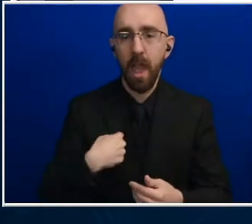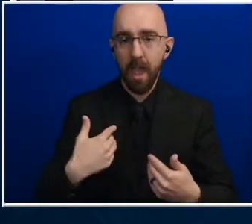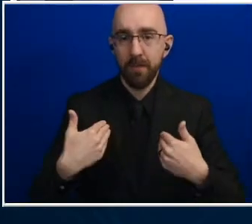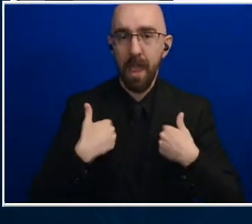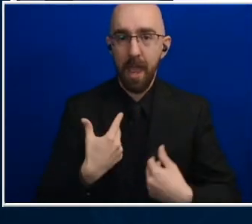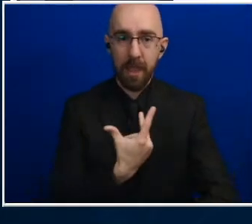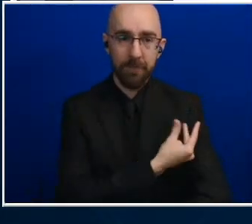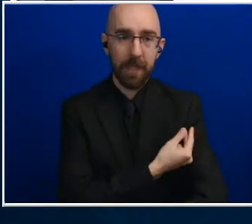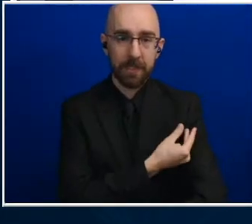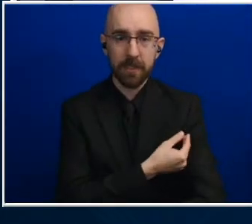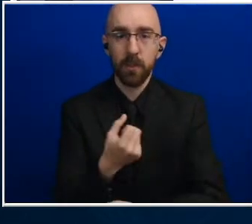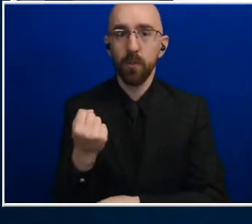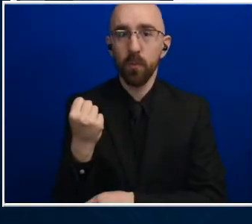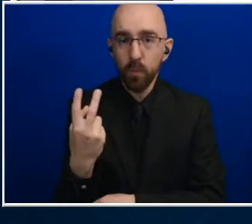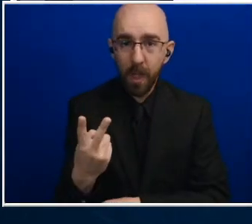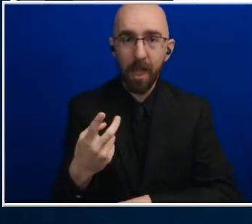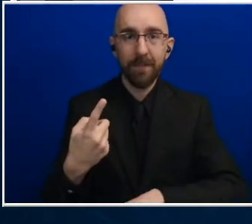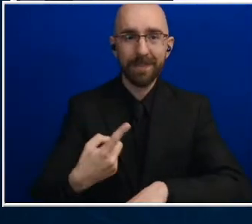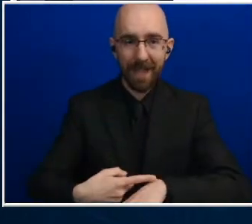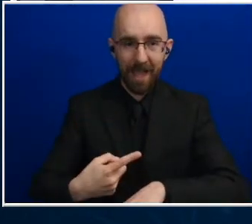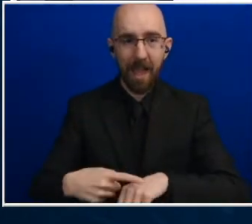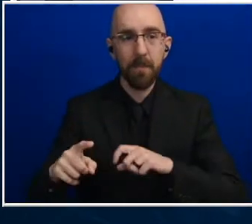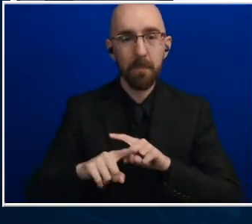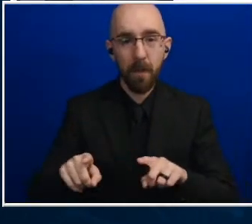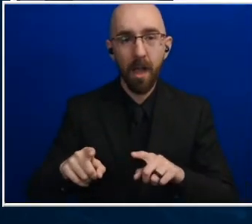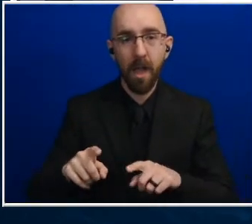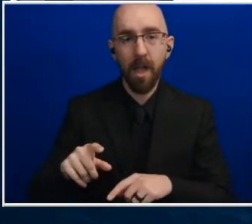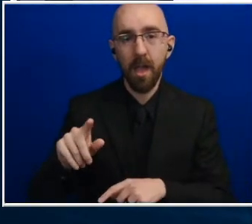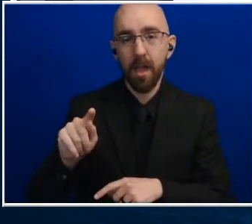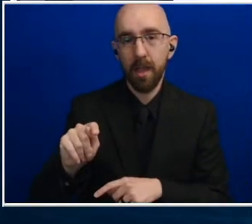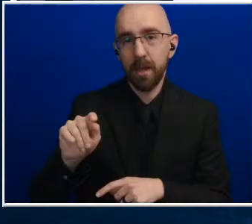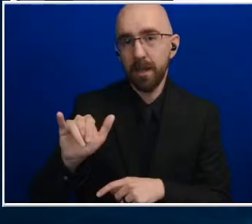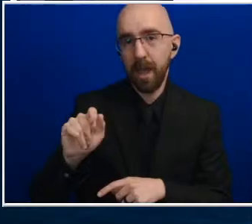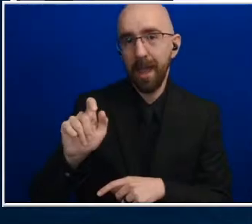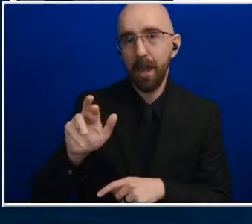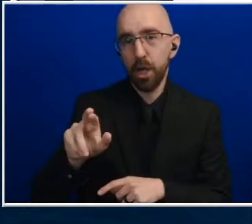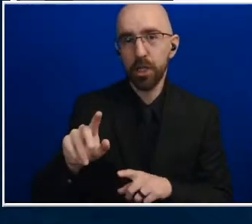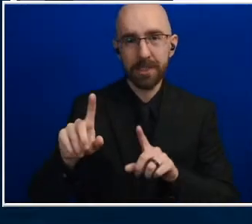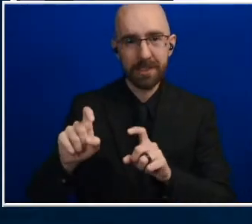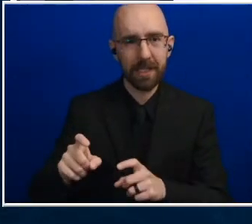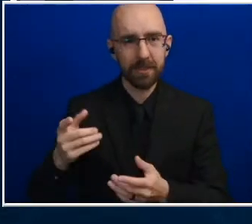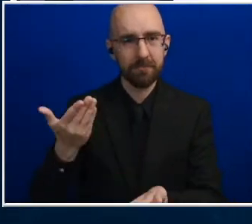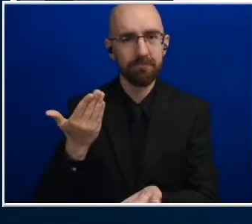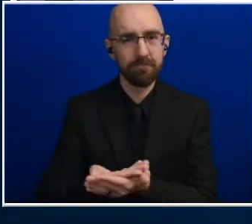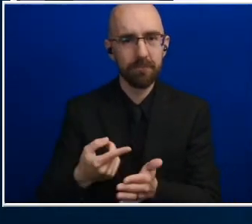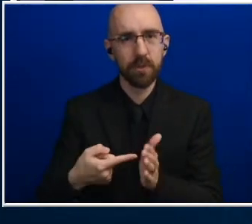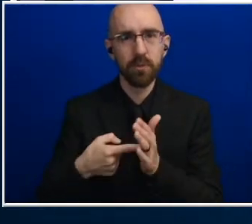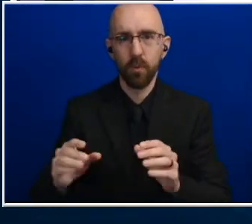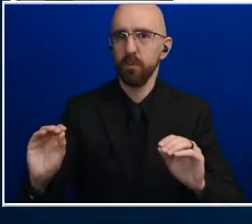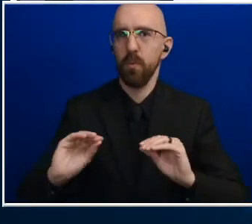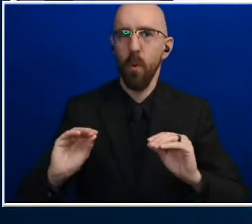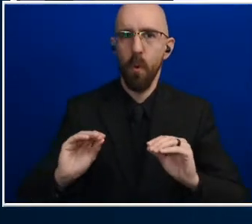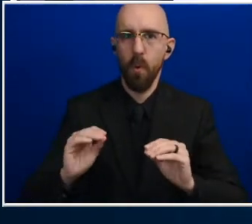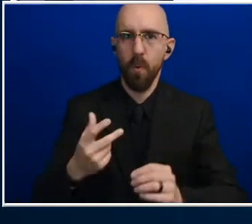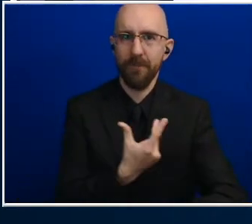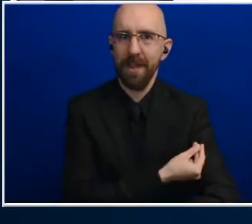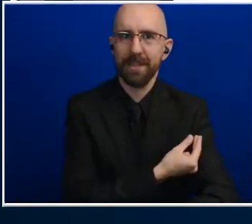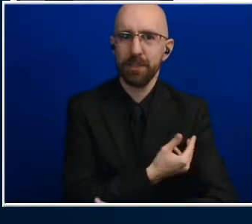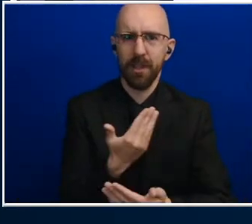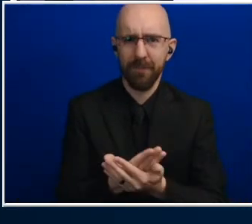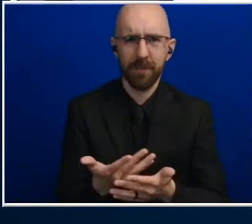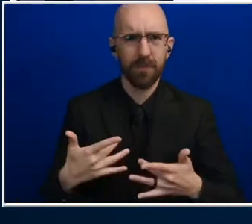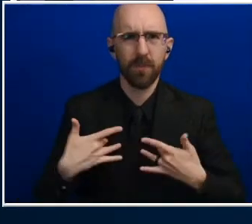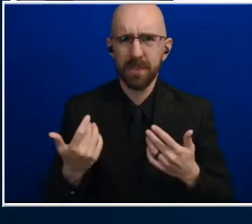12 times, but the titer tests keep showing no evidence of vaccination. What is going on with that? And